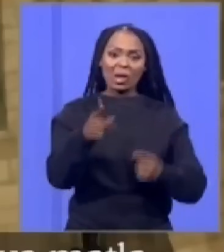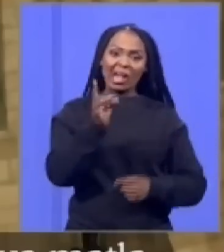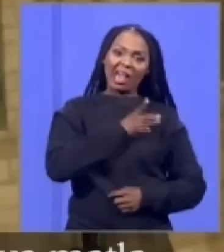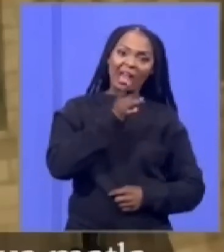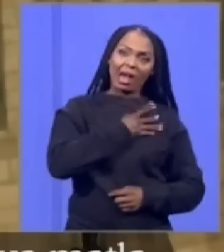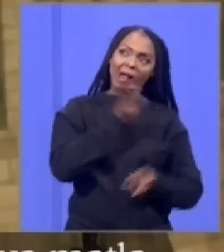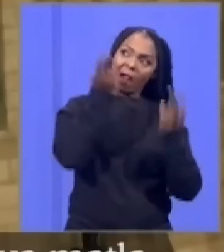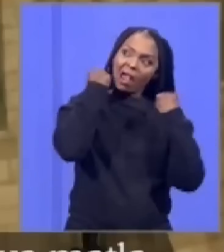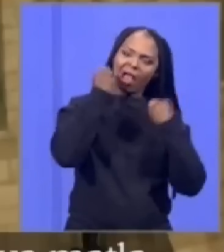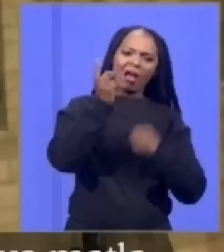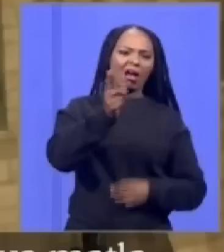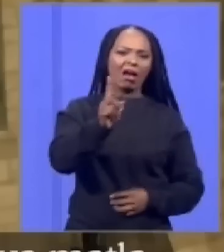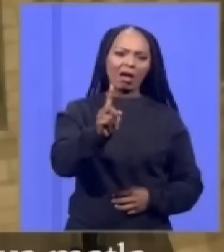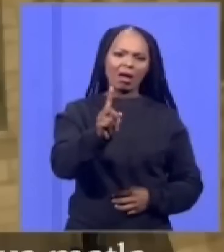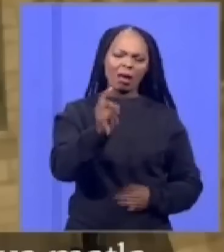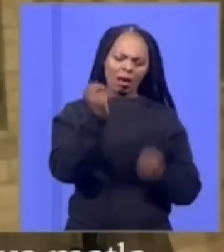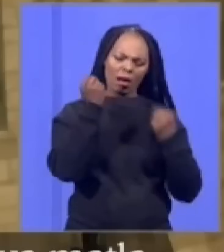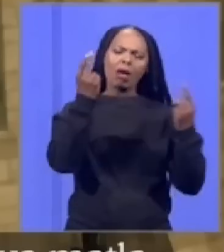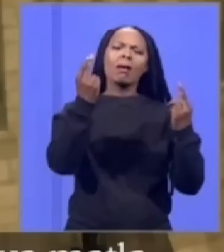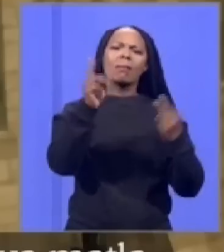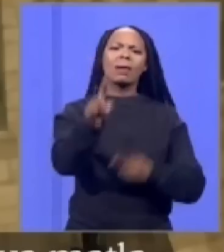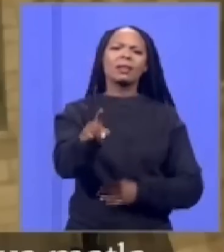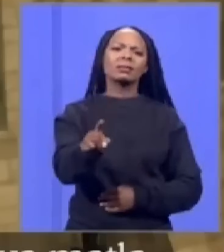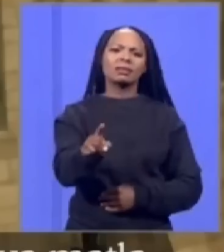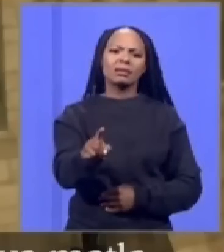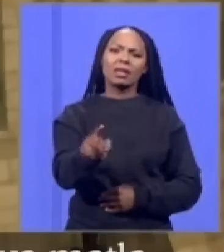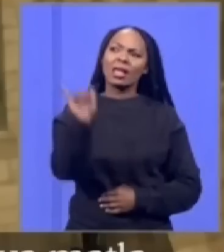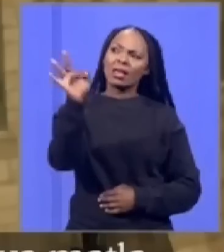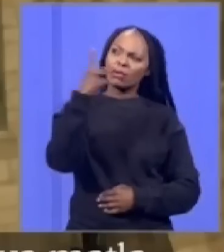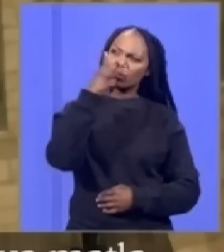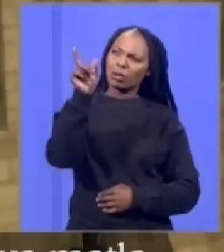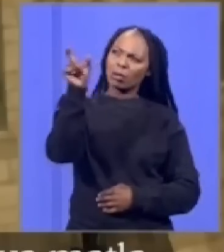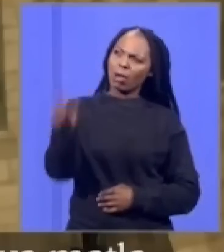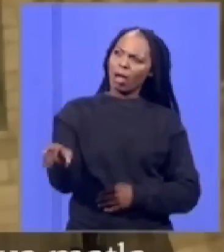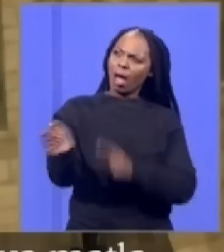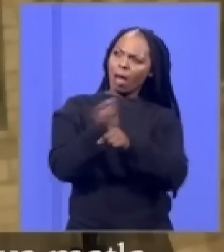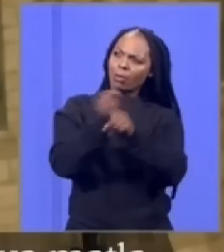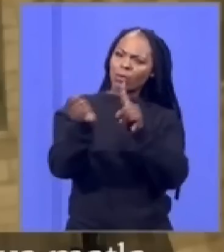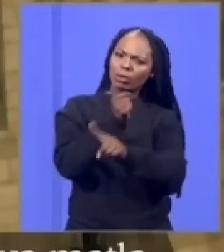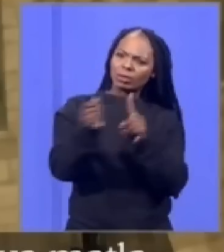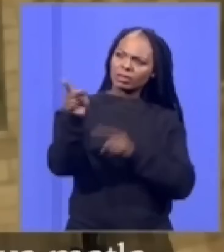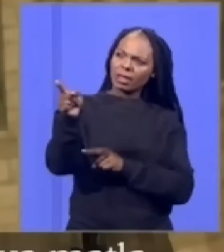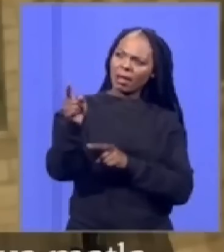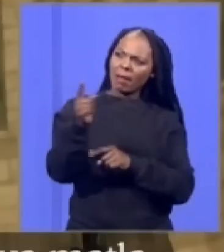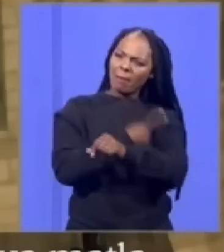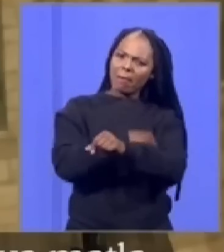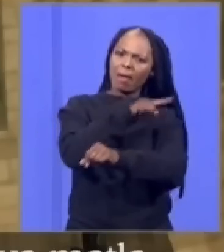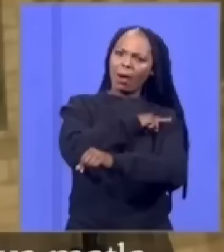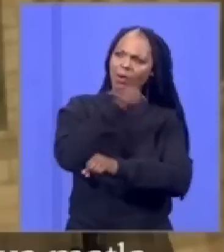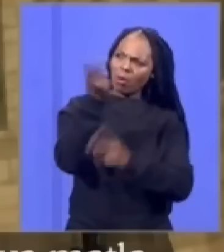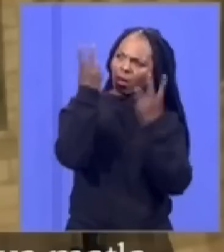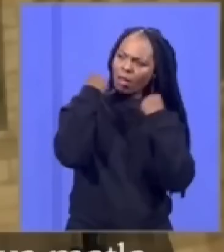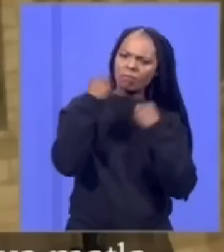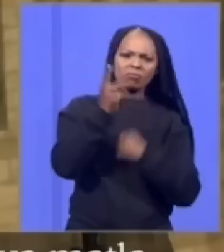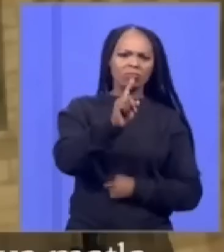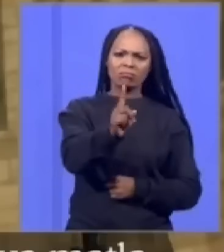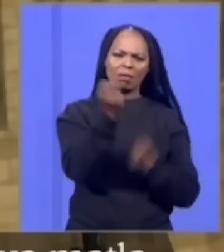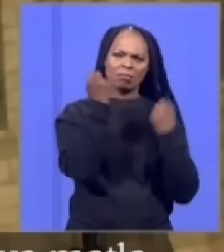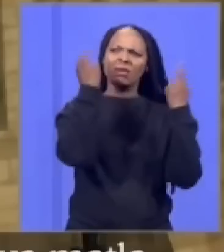Don't fear those who abuse power, whether in public life or